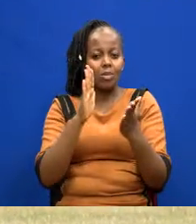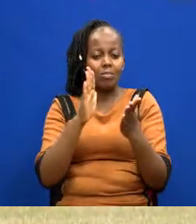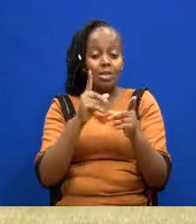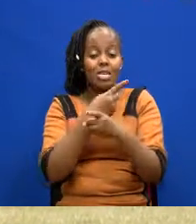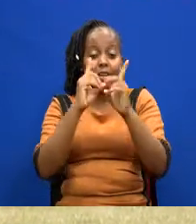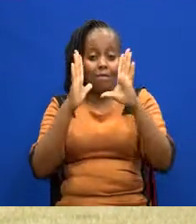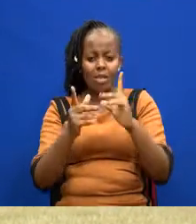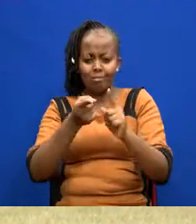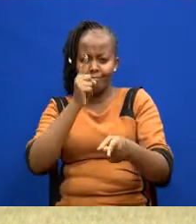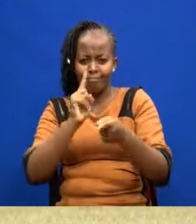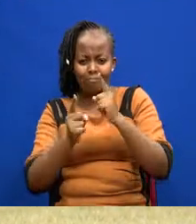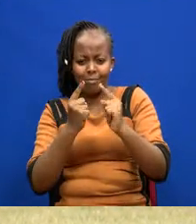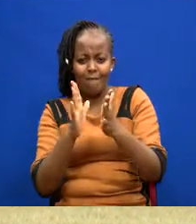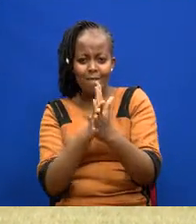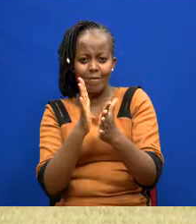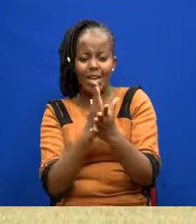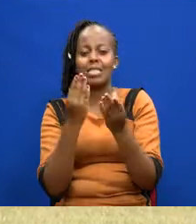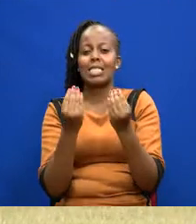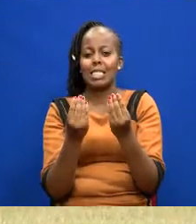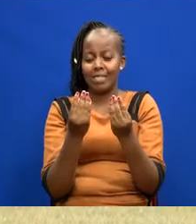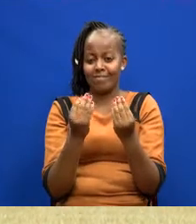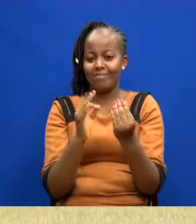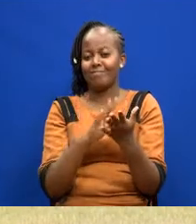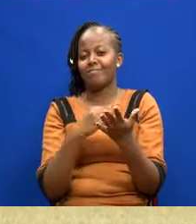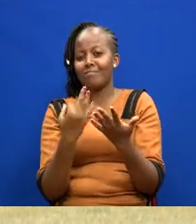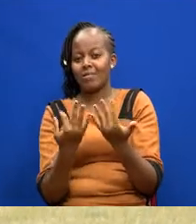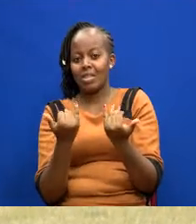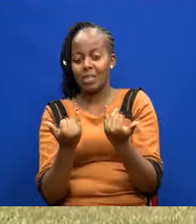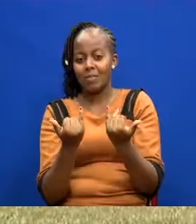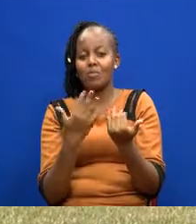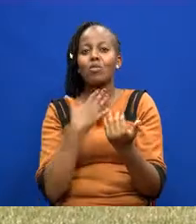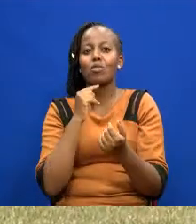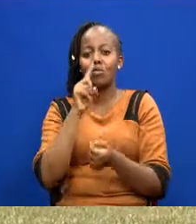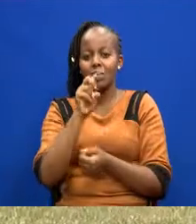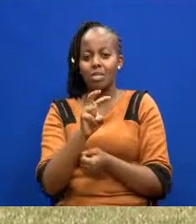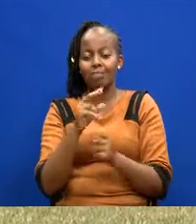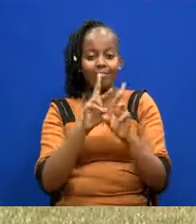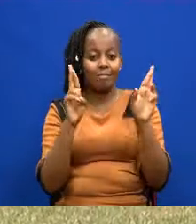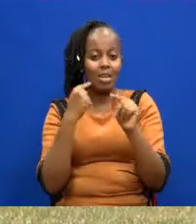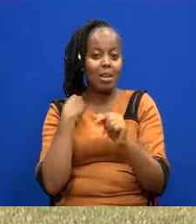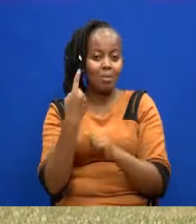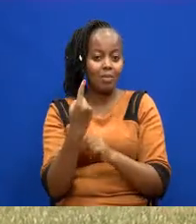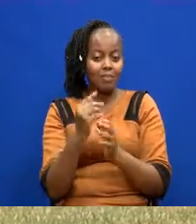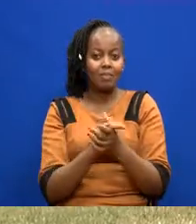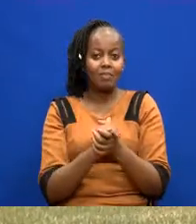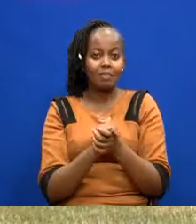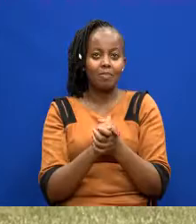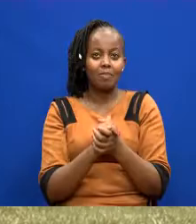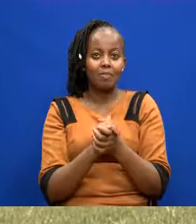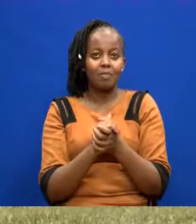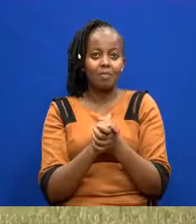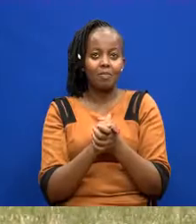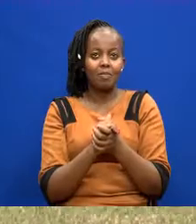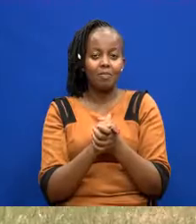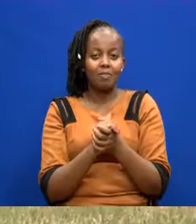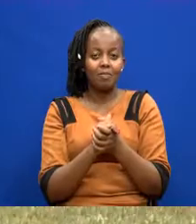who rush into the tackle are easily beaten. Okay, number 1, ready? Ready? Go the other round to